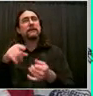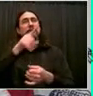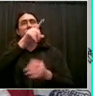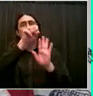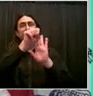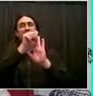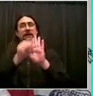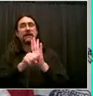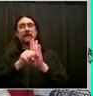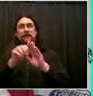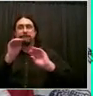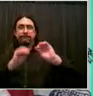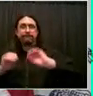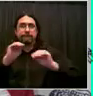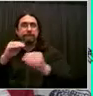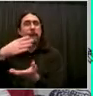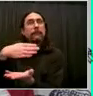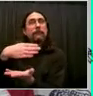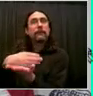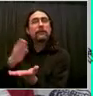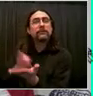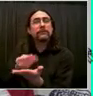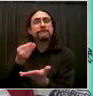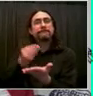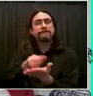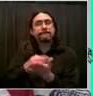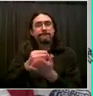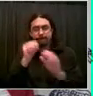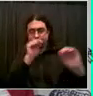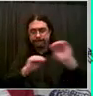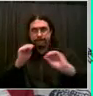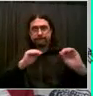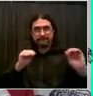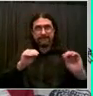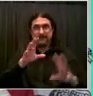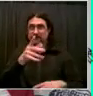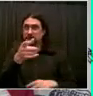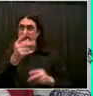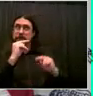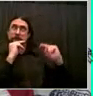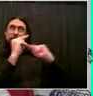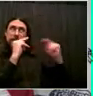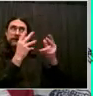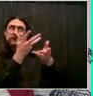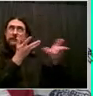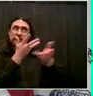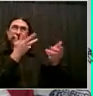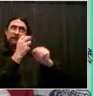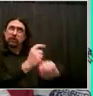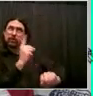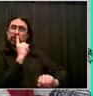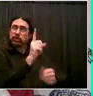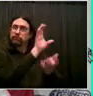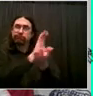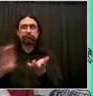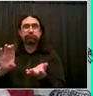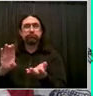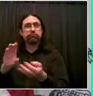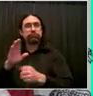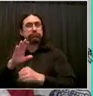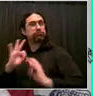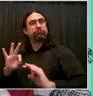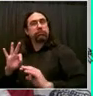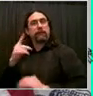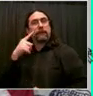with the legislature? I think the legislature is going to be the lead in this process. I think the governor's in crisis, and